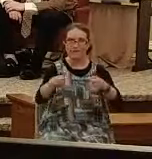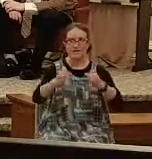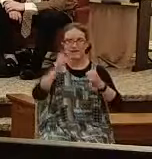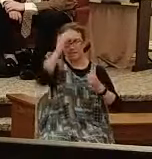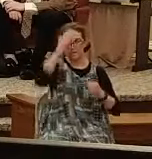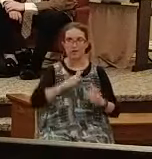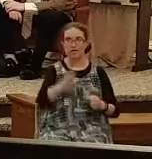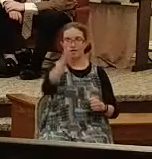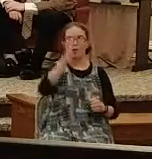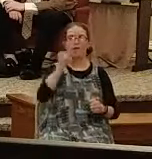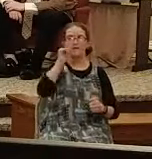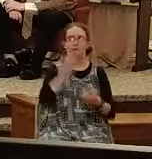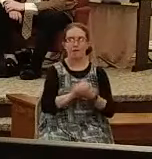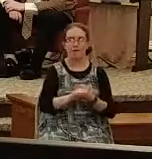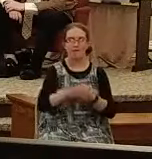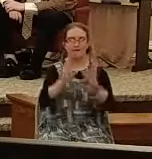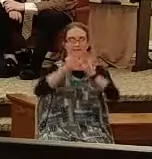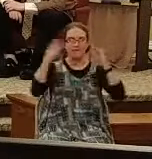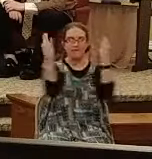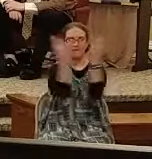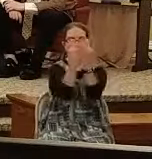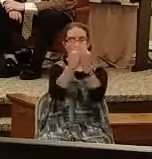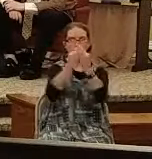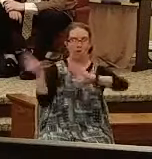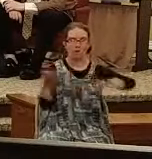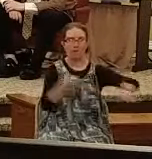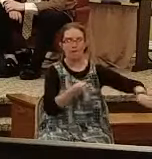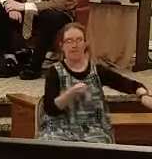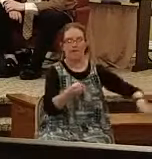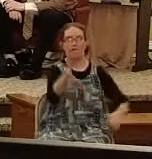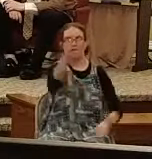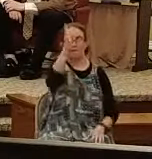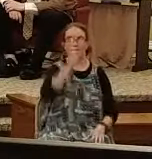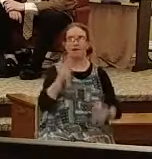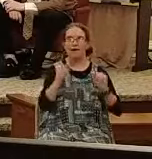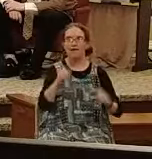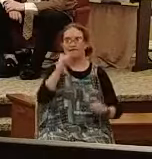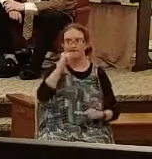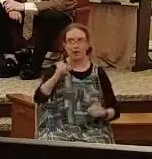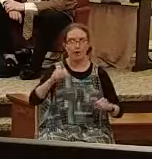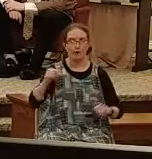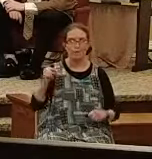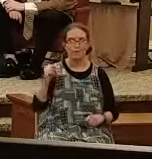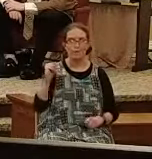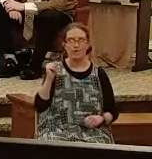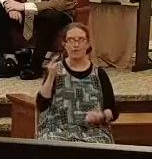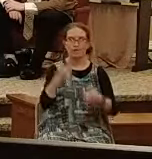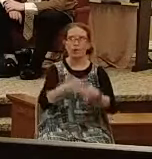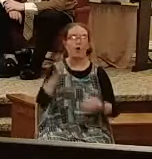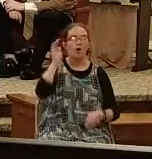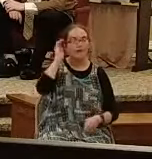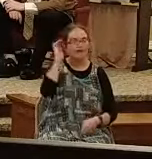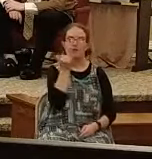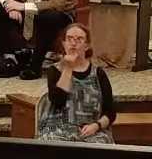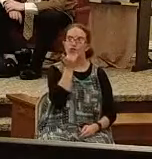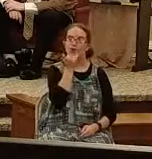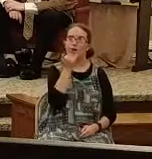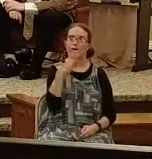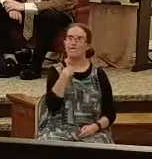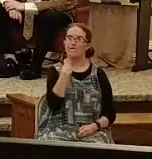man of God and his wife and his family away from God? I can tell you what it is. It's called listening to the